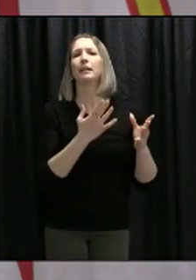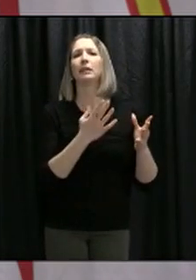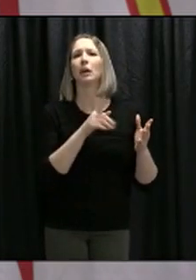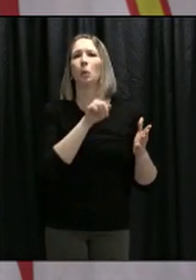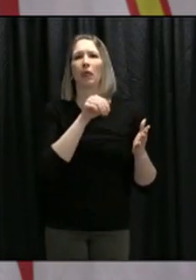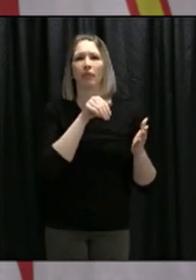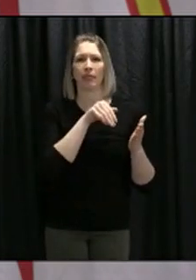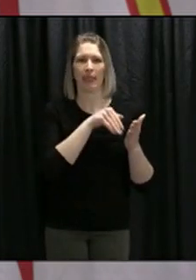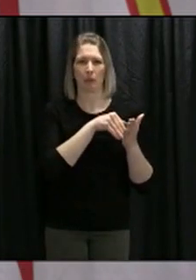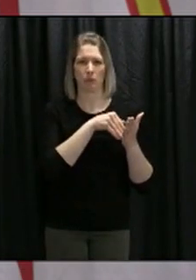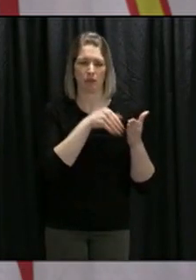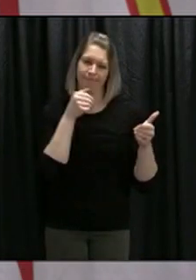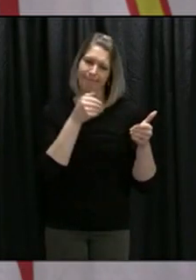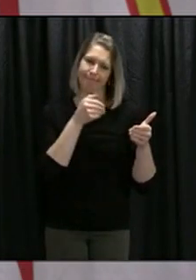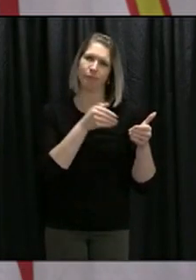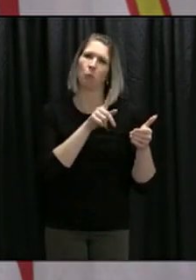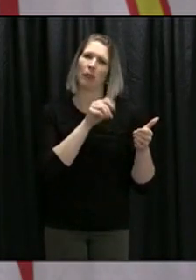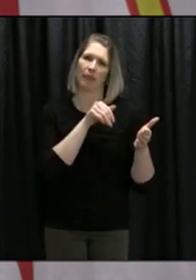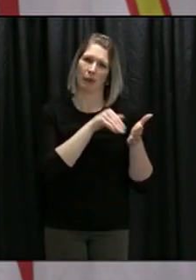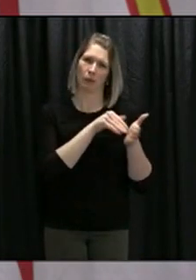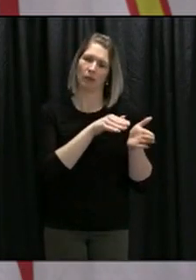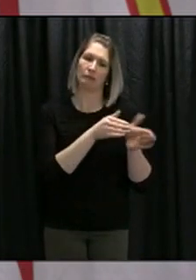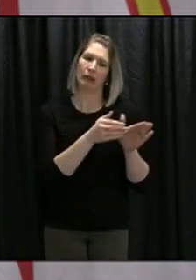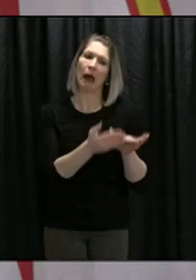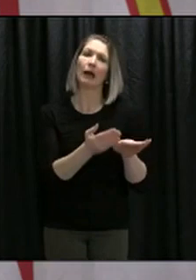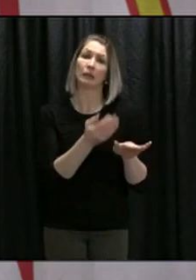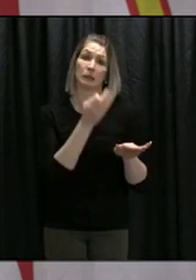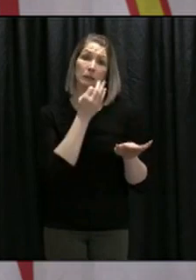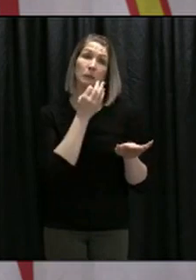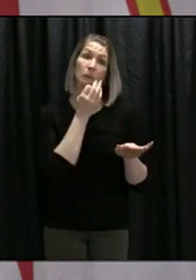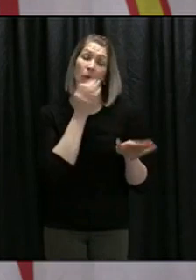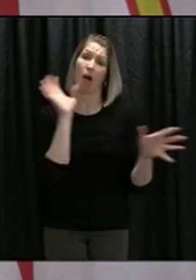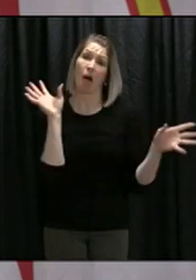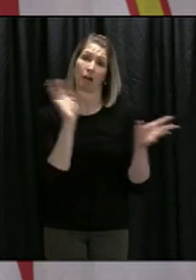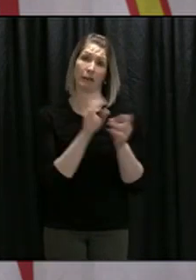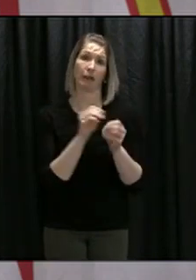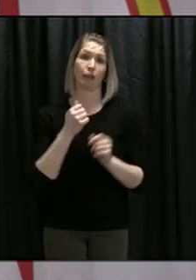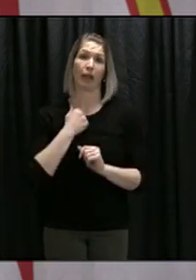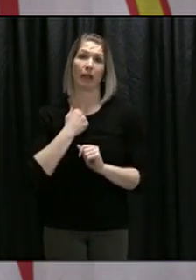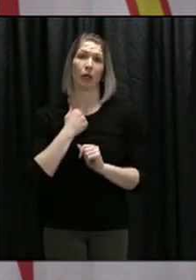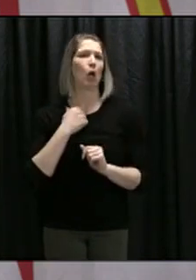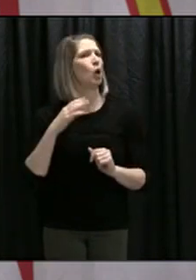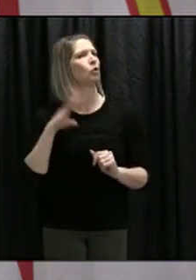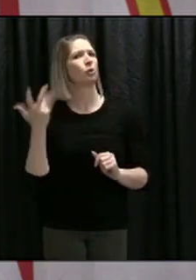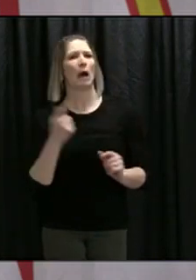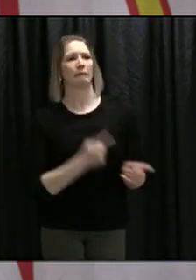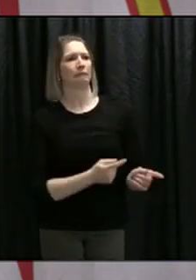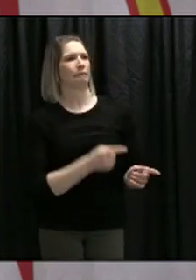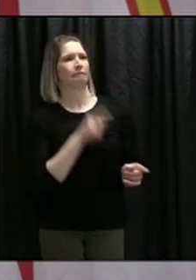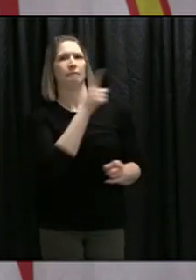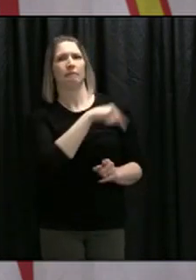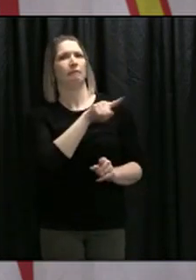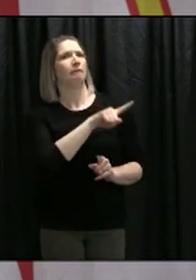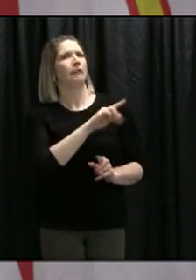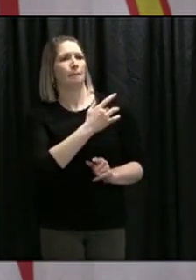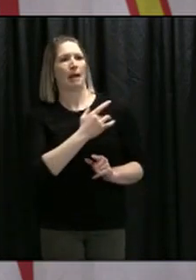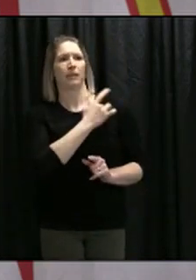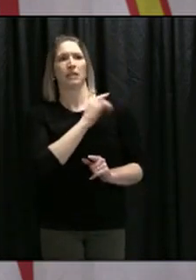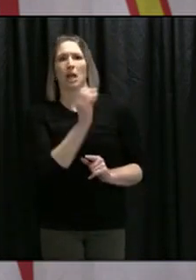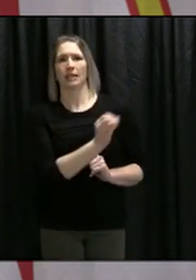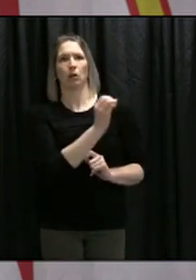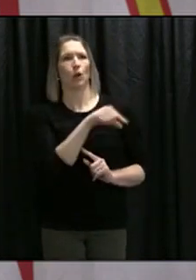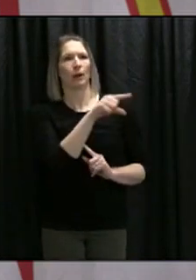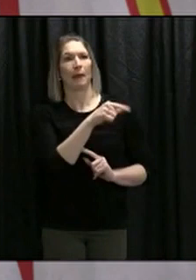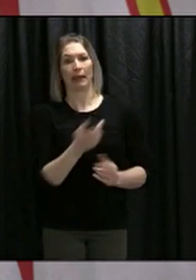sites. And so we do not want that to happen here. And you look at an example, and then you look at